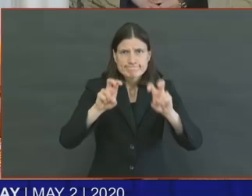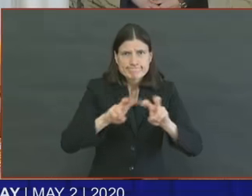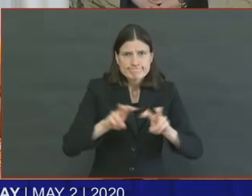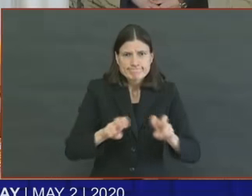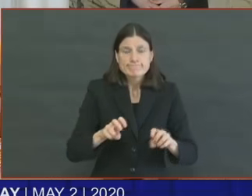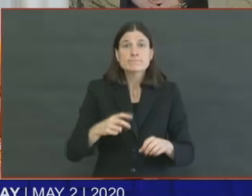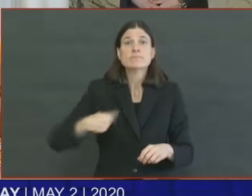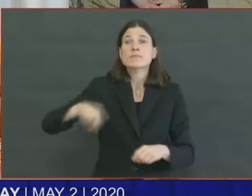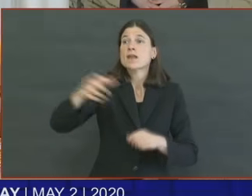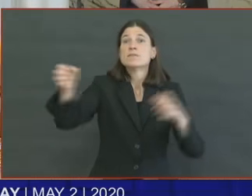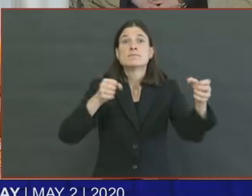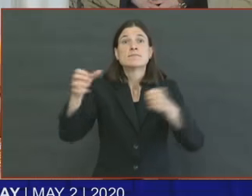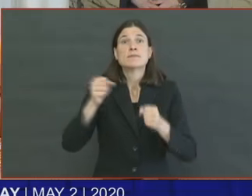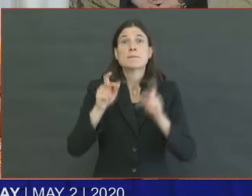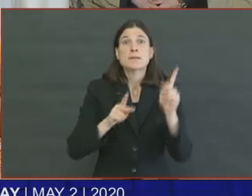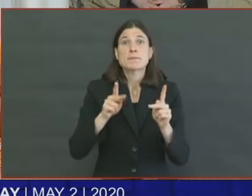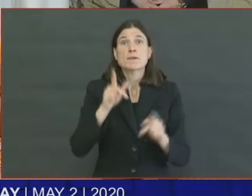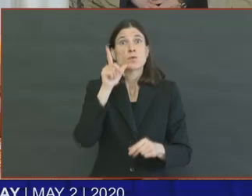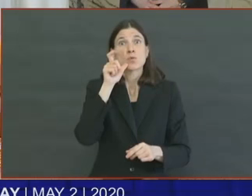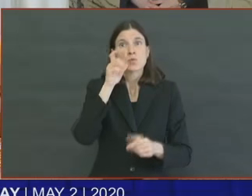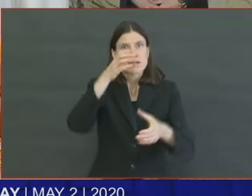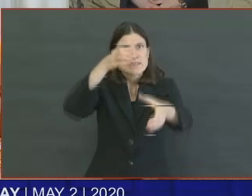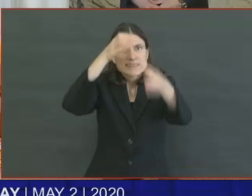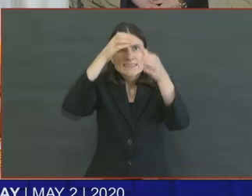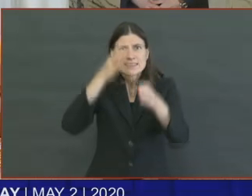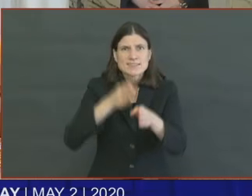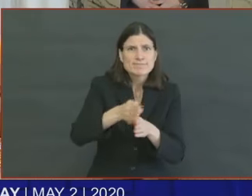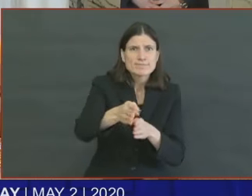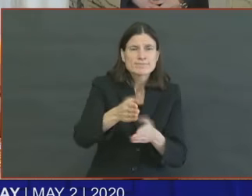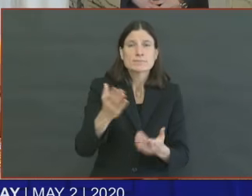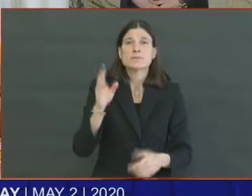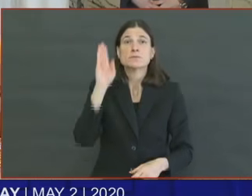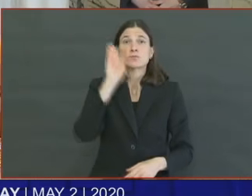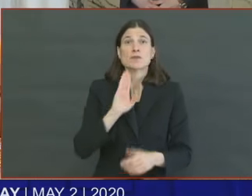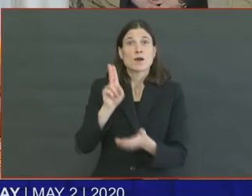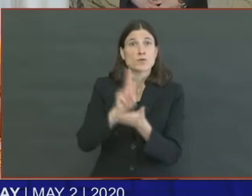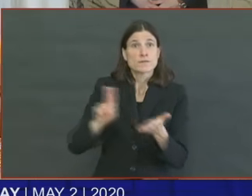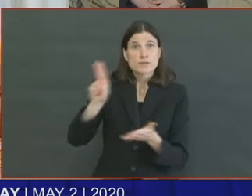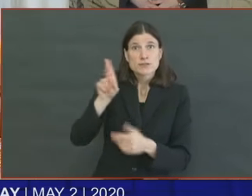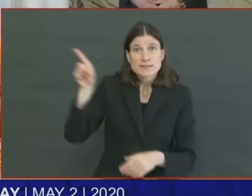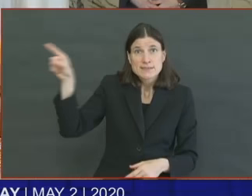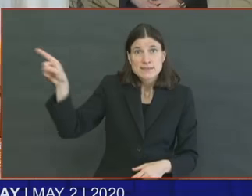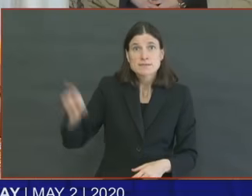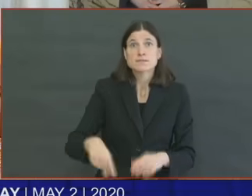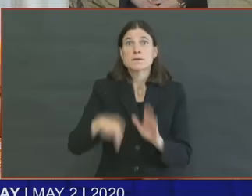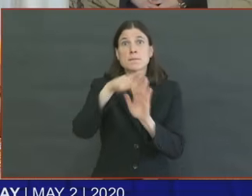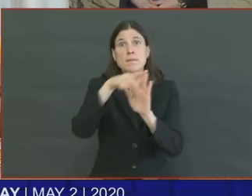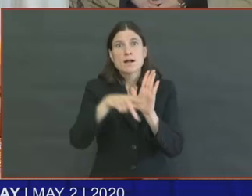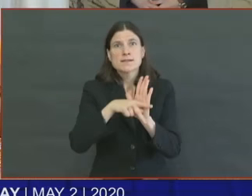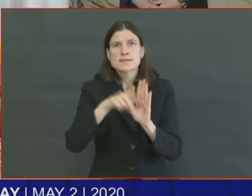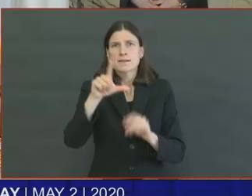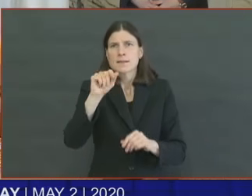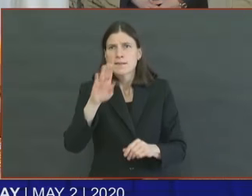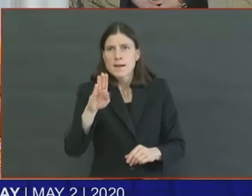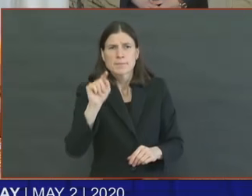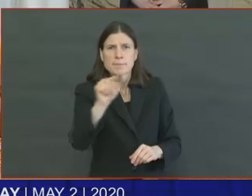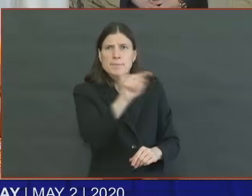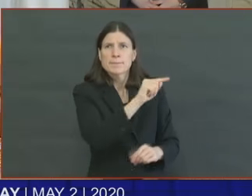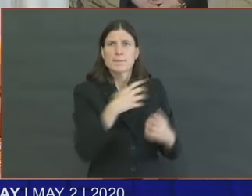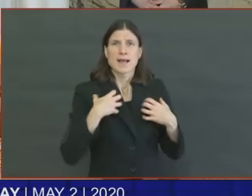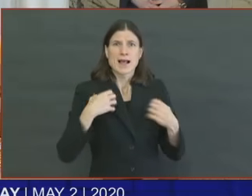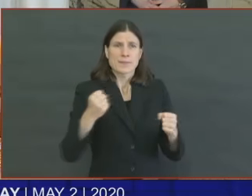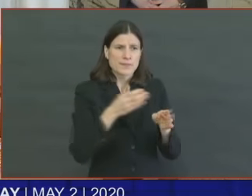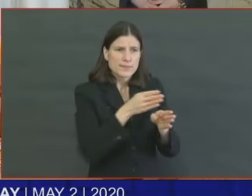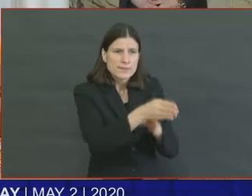the Brown's Policy Lab who are advising us. We have our own experts, epidemiologists, data scientists,